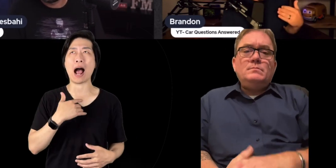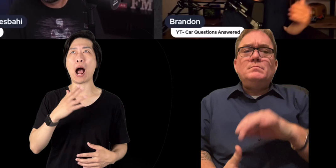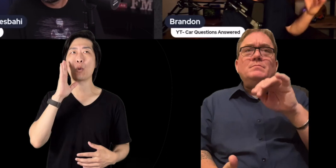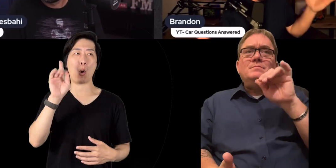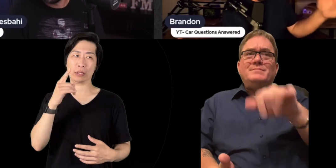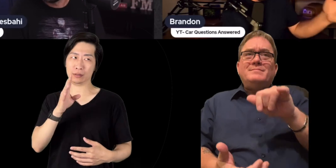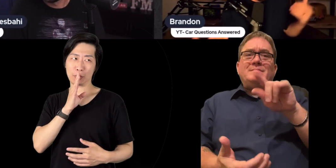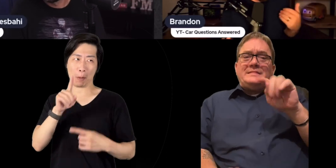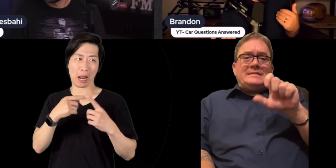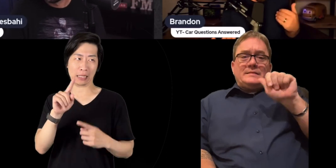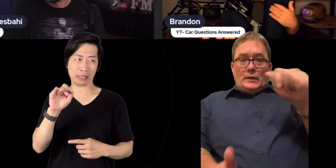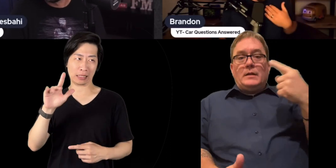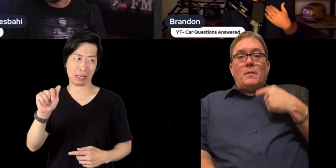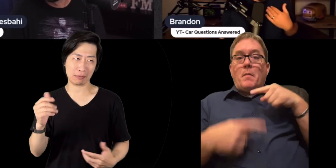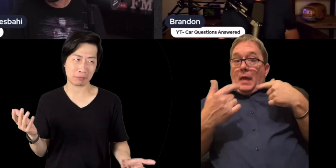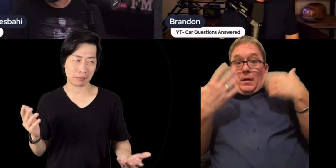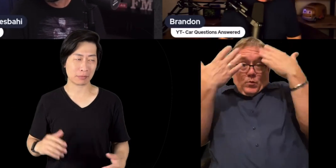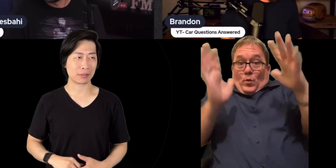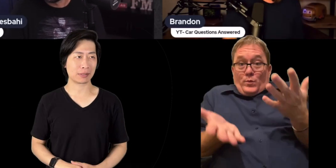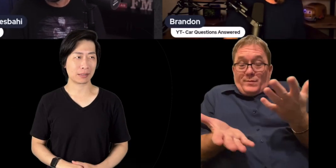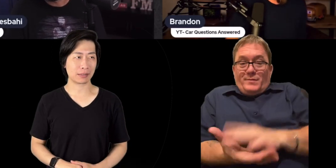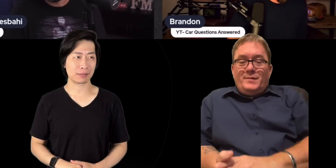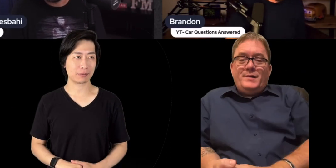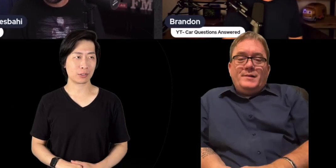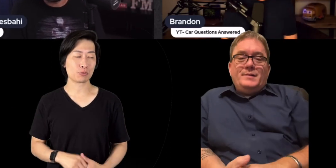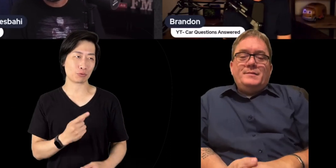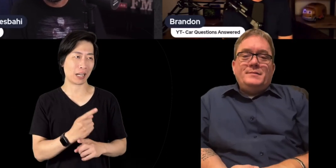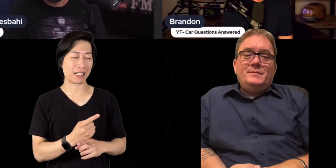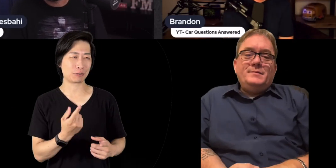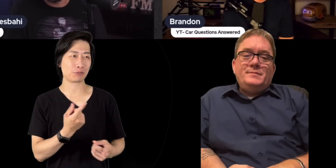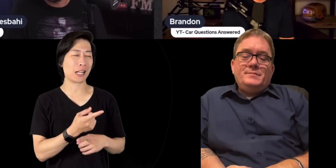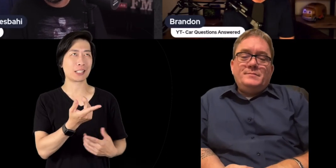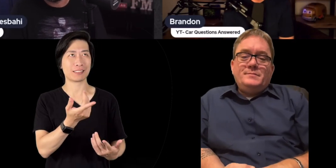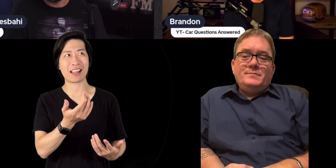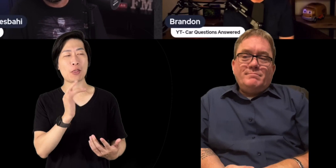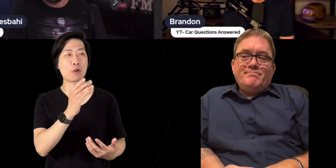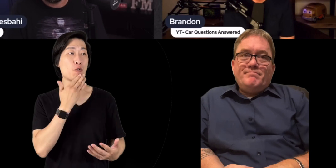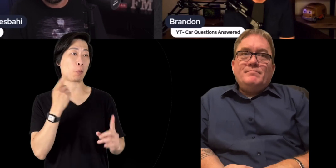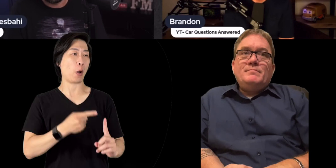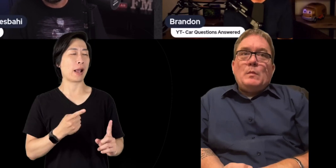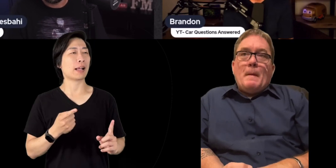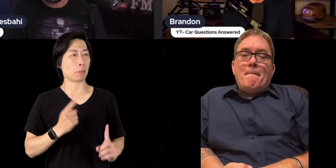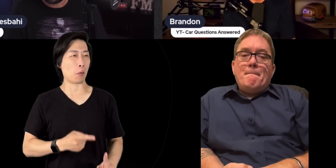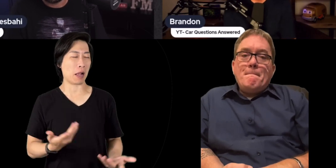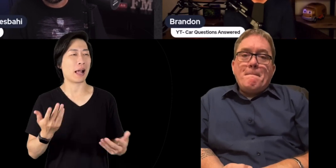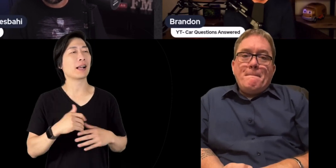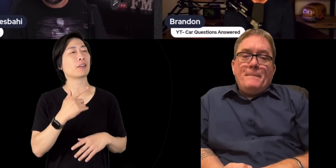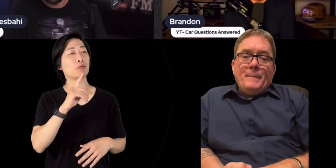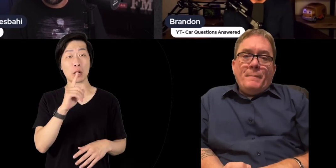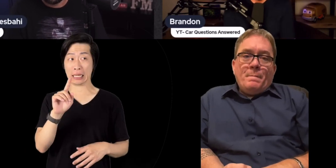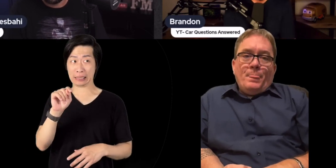replace, Tesla could tell me yeah, about that. I don't know. right. Right. No, that those are great points. Yeah. So with a Tesla, you're not really